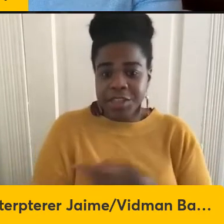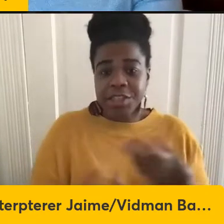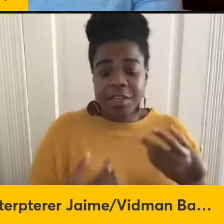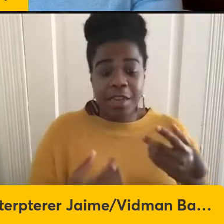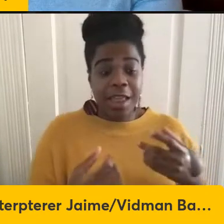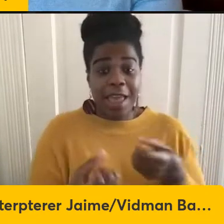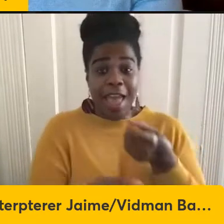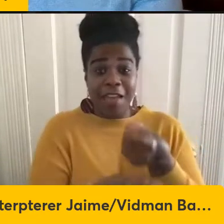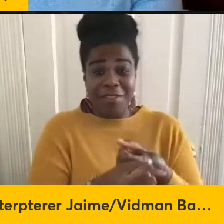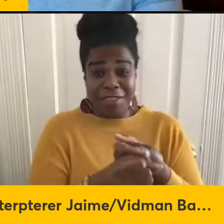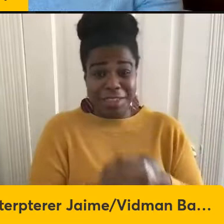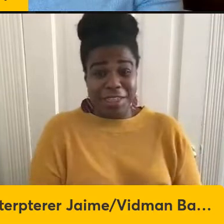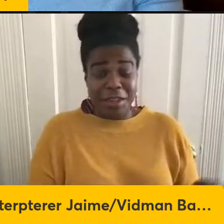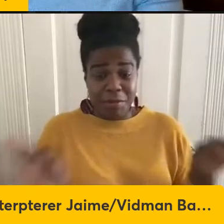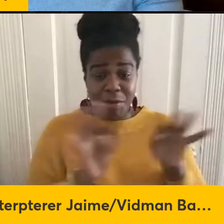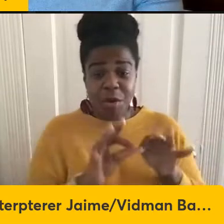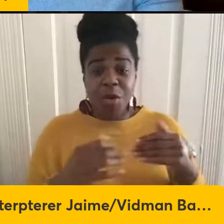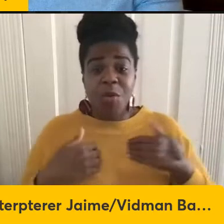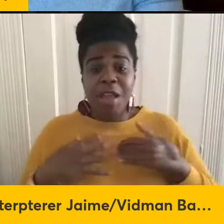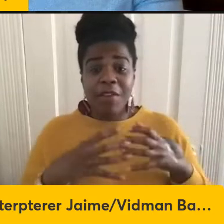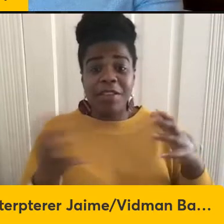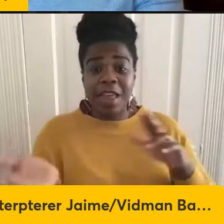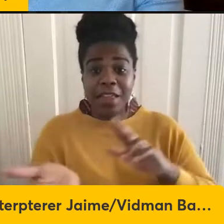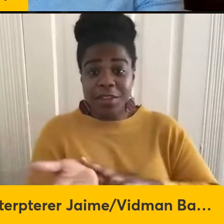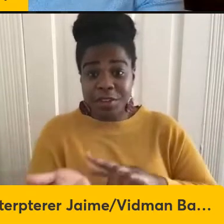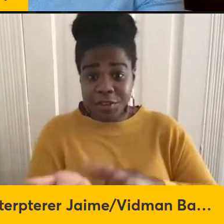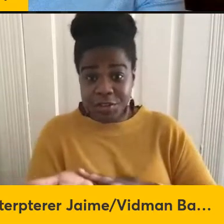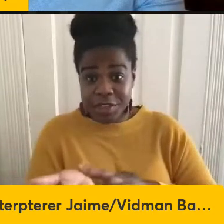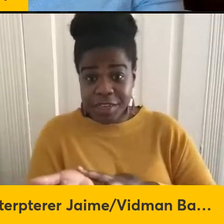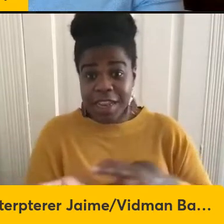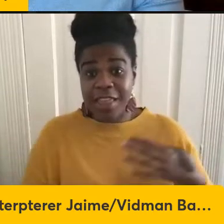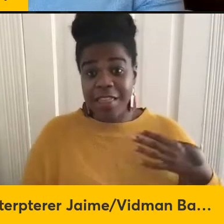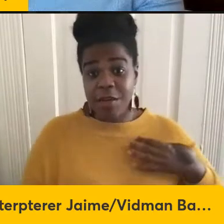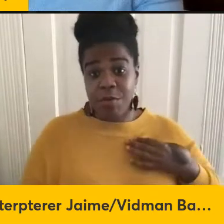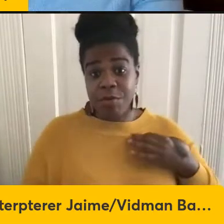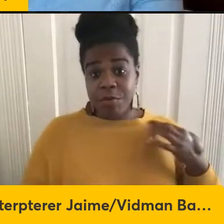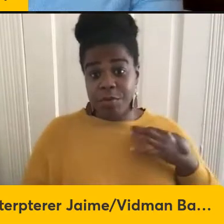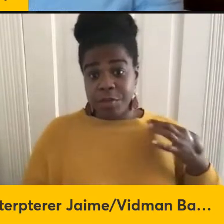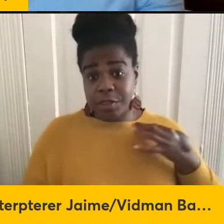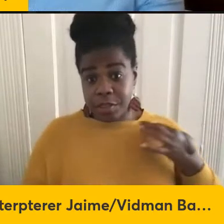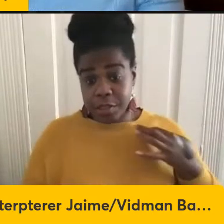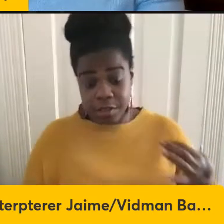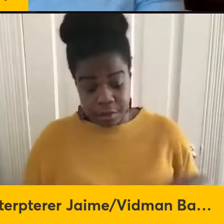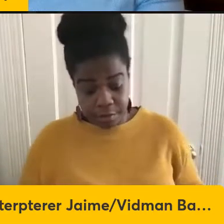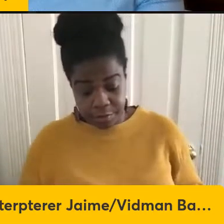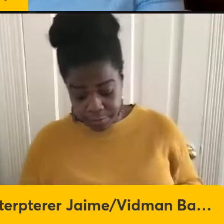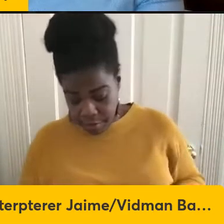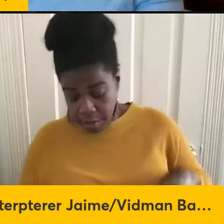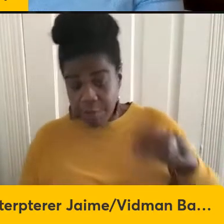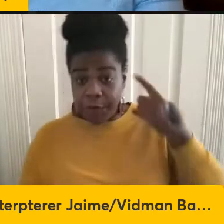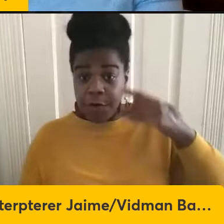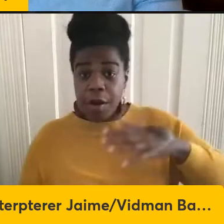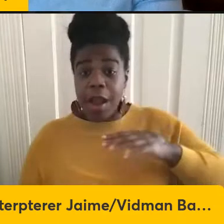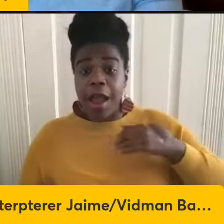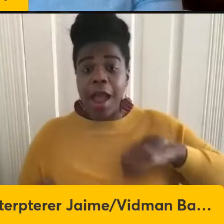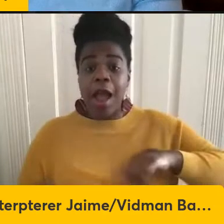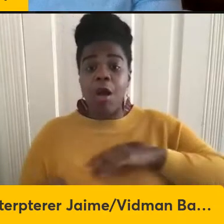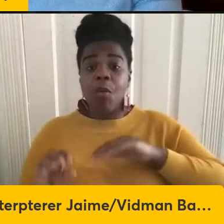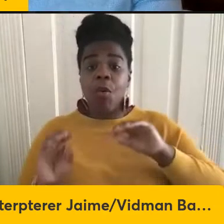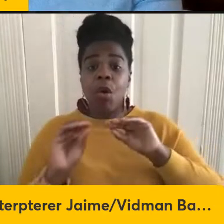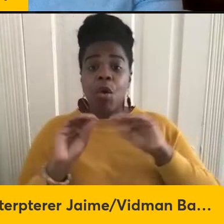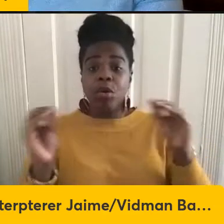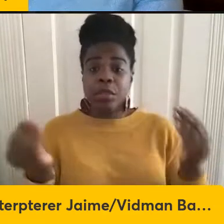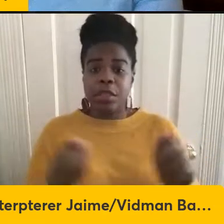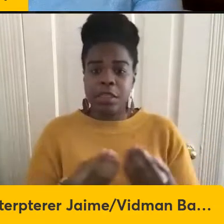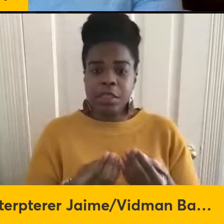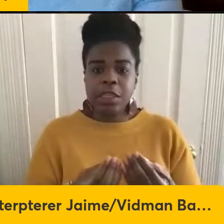And we have lots of nurses that work in the voluntary sector in our organisation, simply because we need to have those